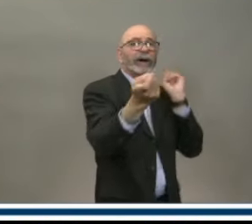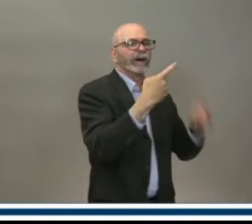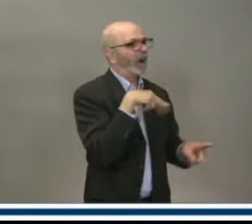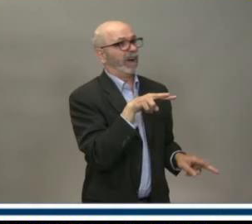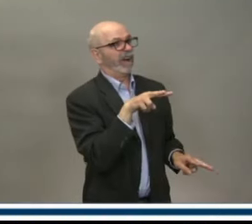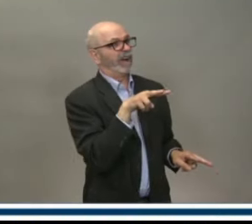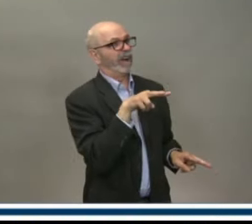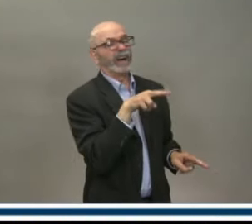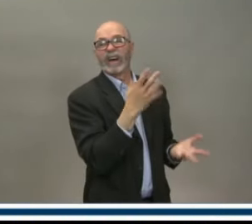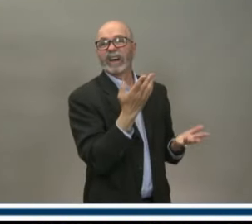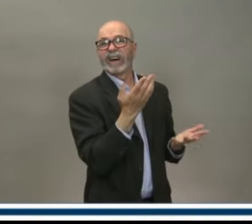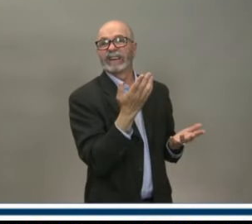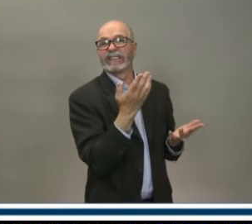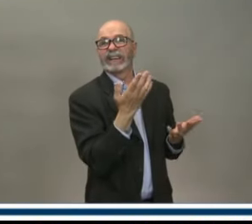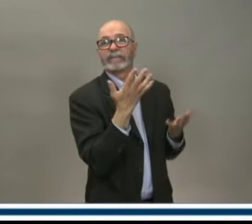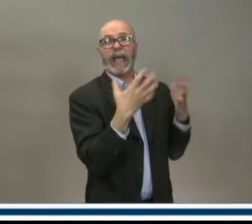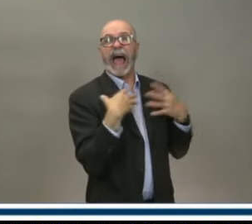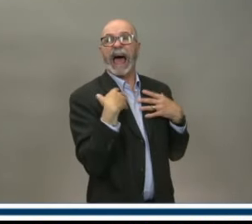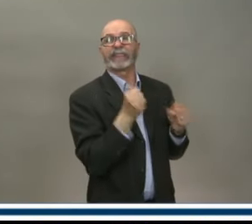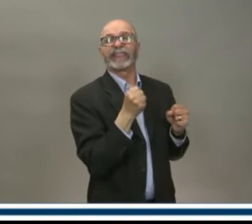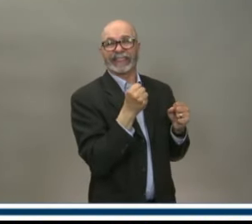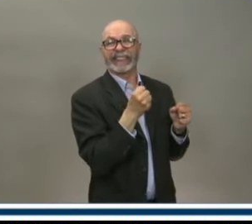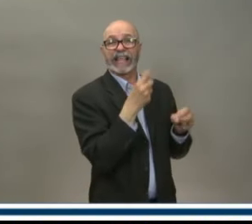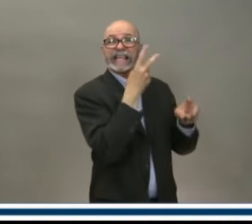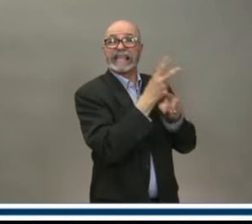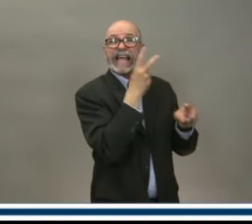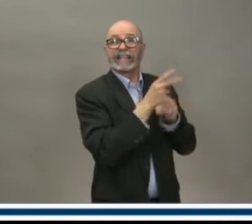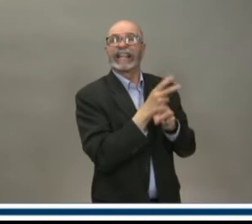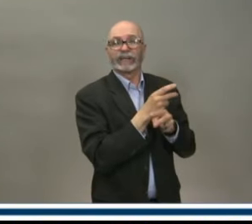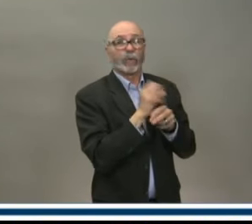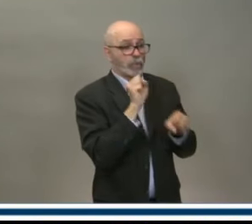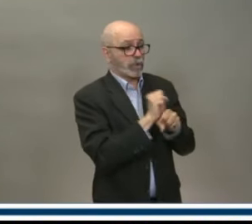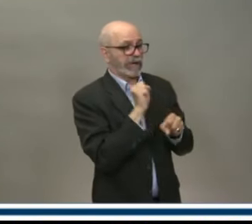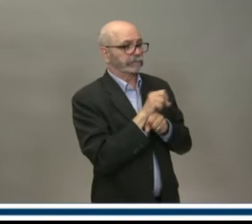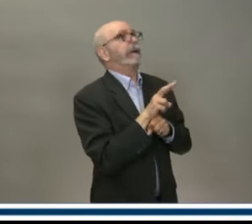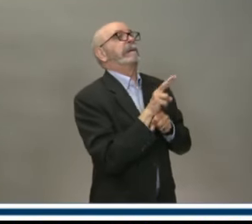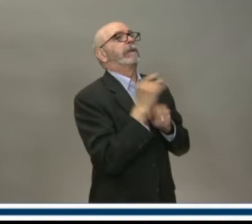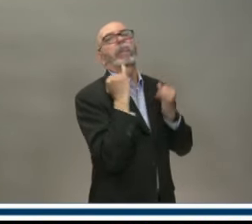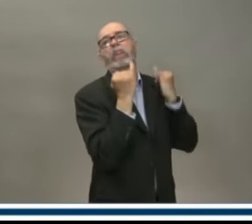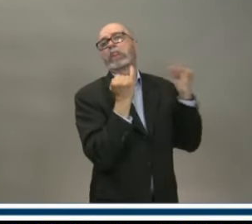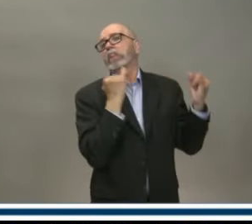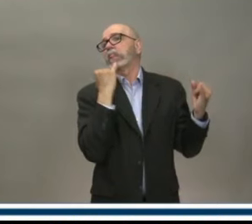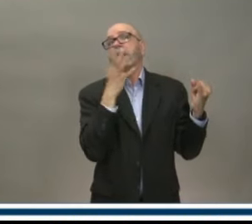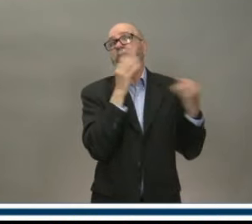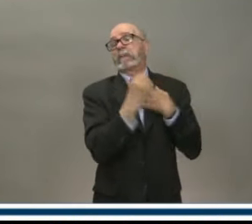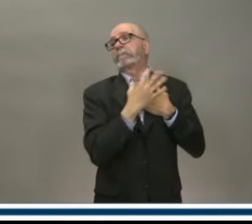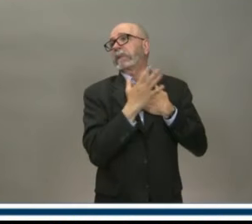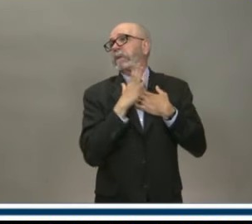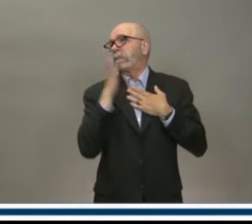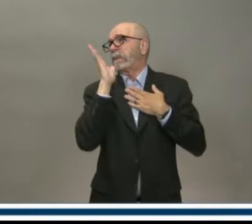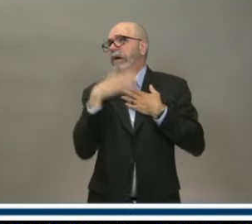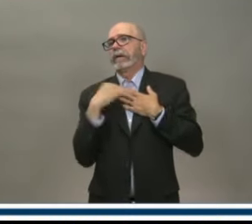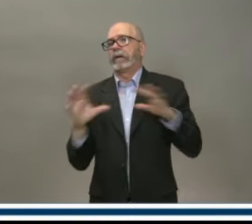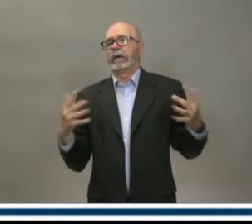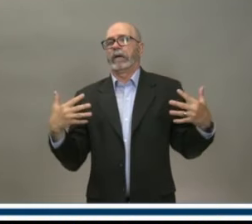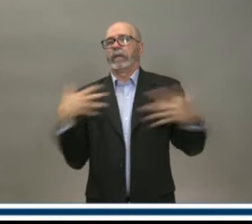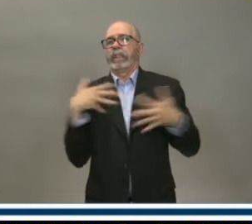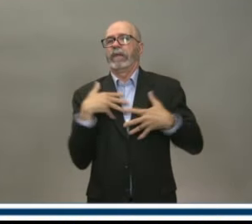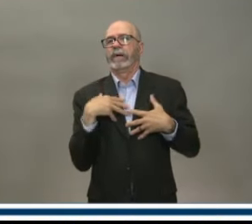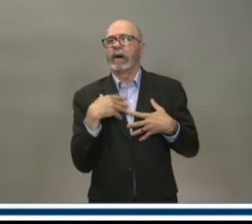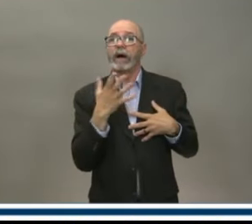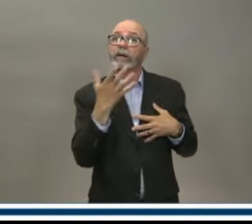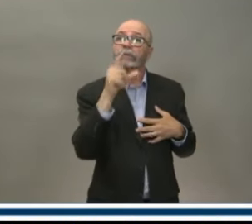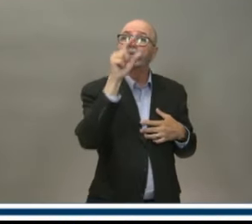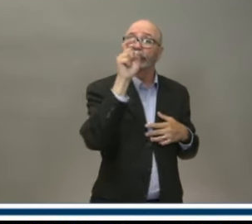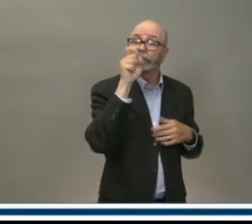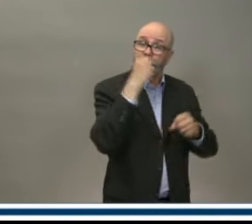getting infected. What concrete measures and guarantees is your government taking to make sure that these healthcare workers who are being